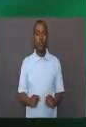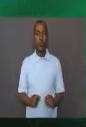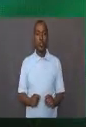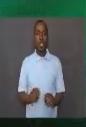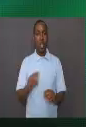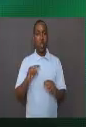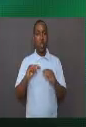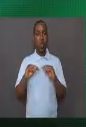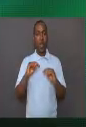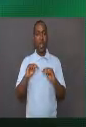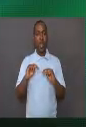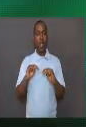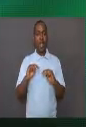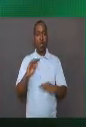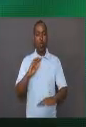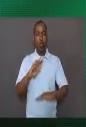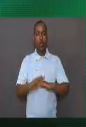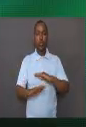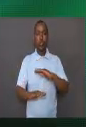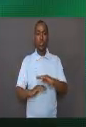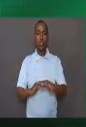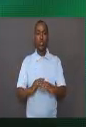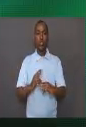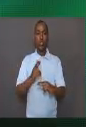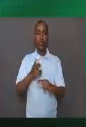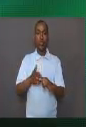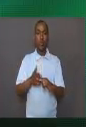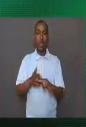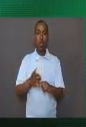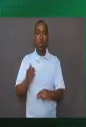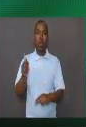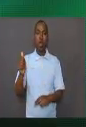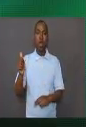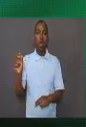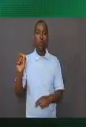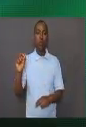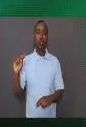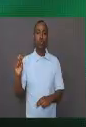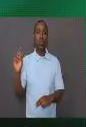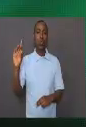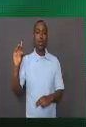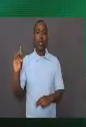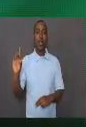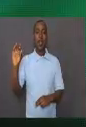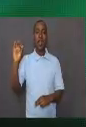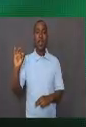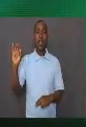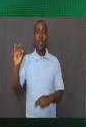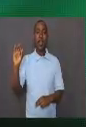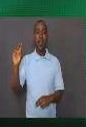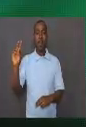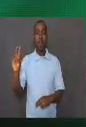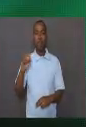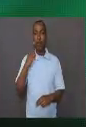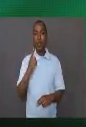Normally, the process known as autoclave is used to sterilize the